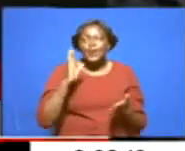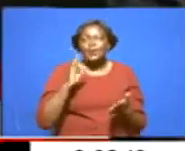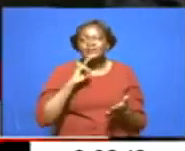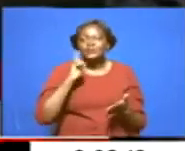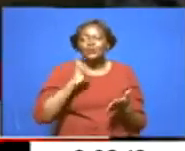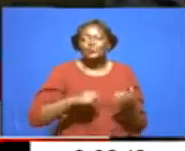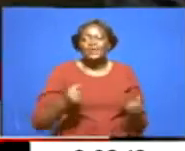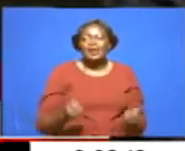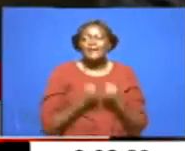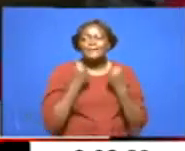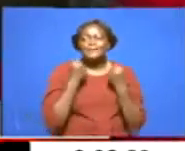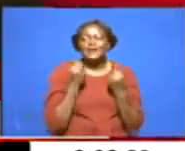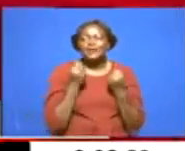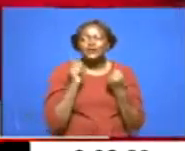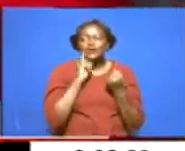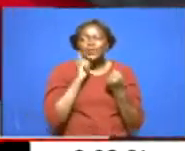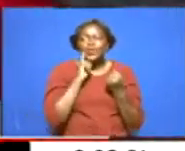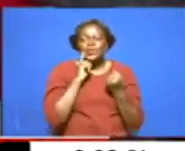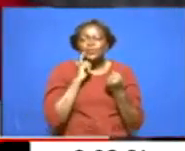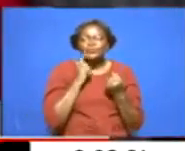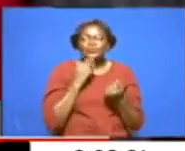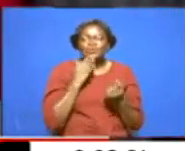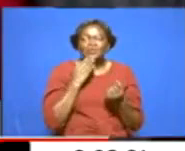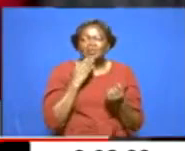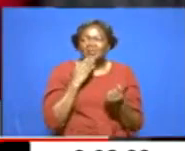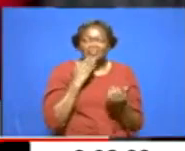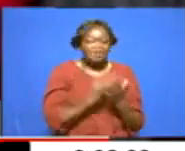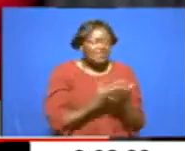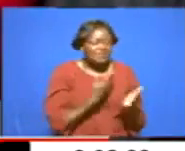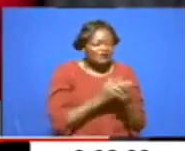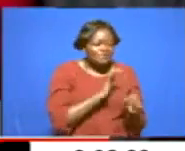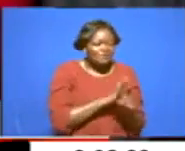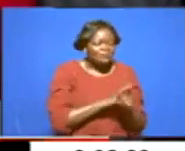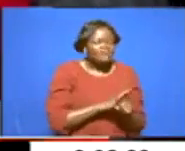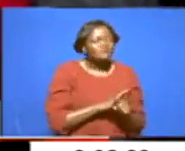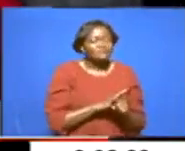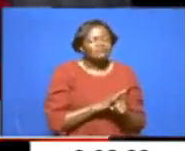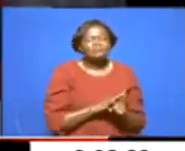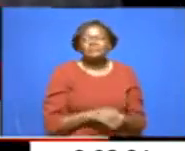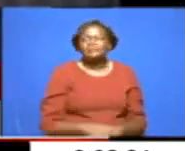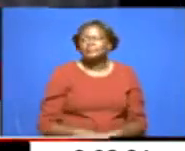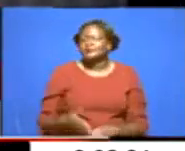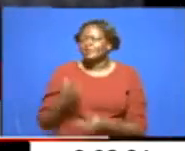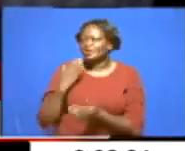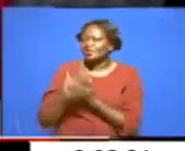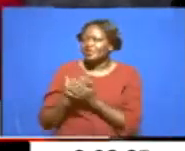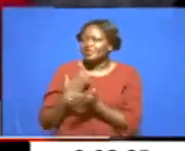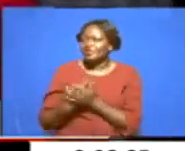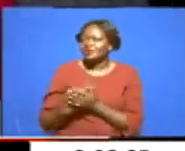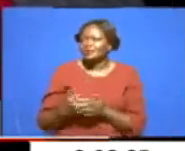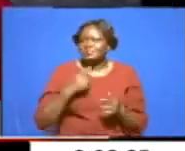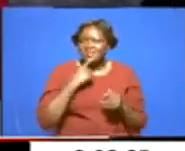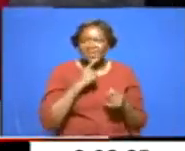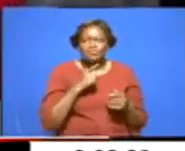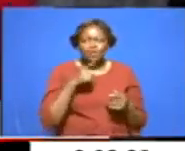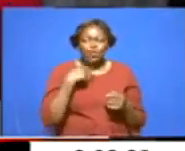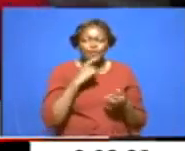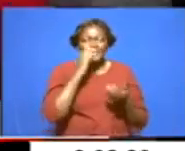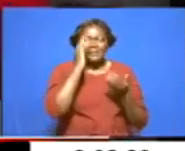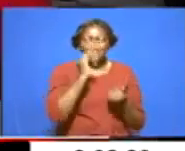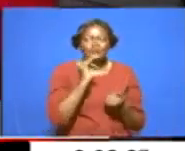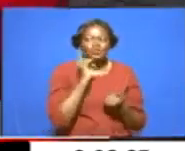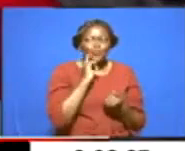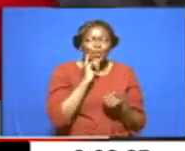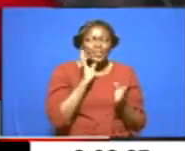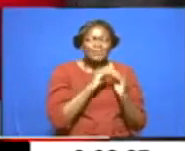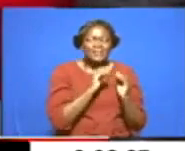happen tomorrow. Waidera, thank you very much for joining us tonight. Thank you very much for having me here. Tell us a bit about who is expected tomorrow at the meeting,